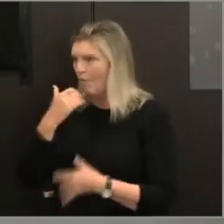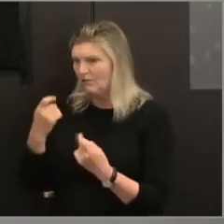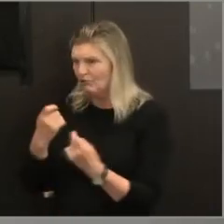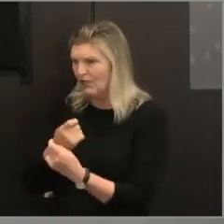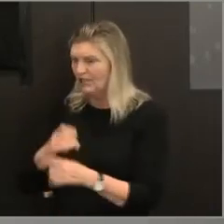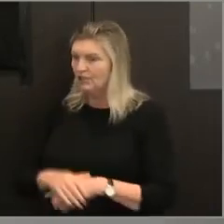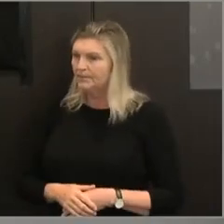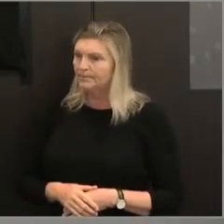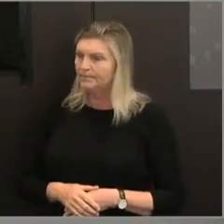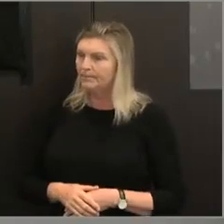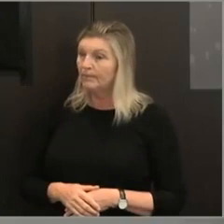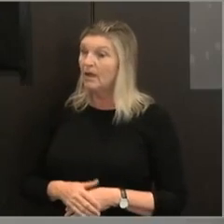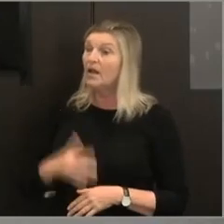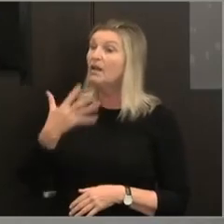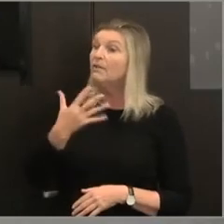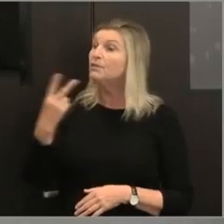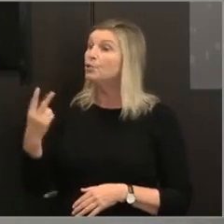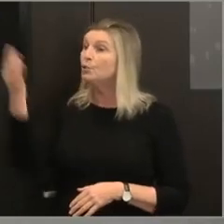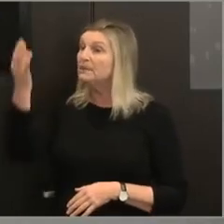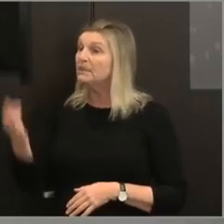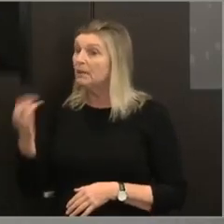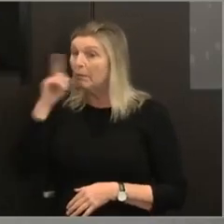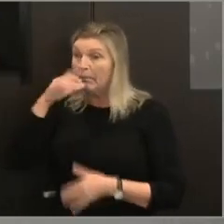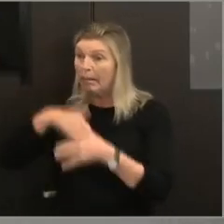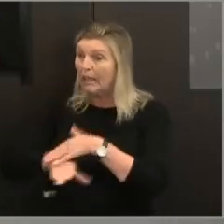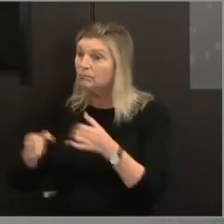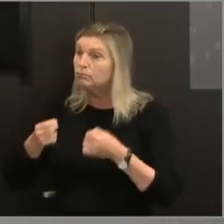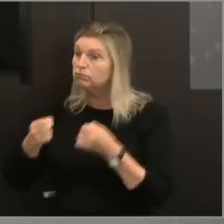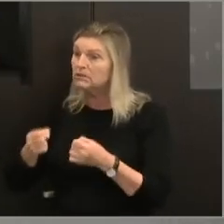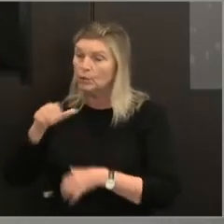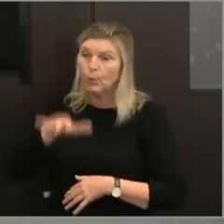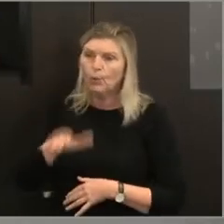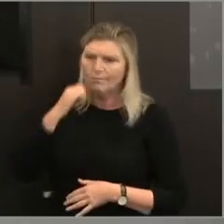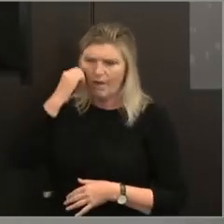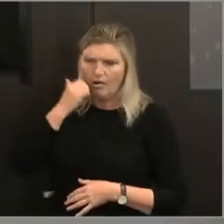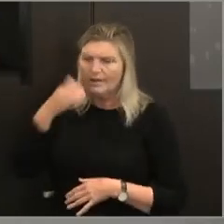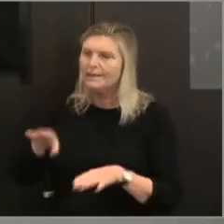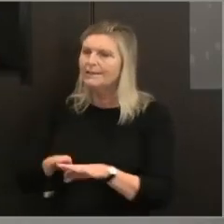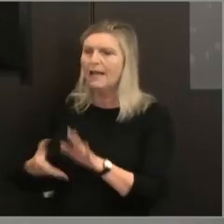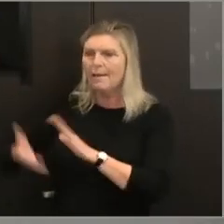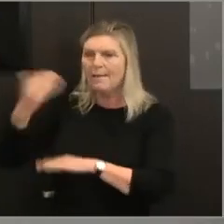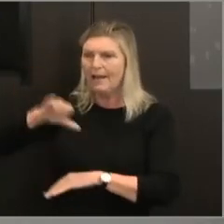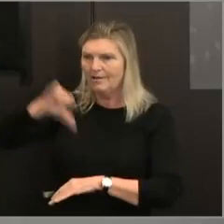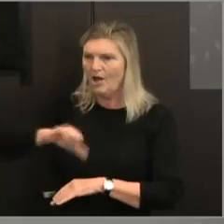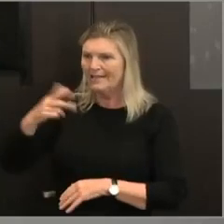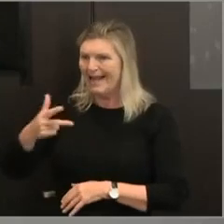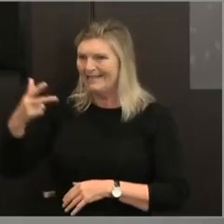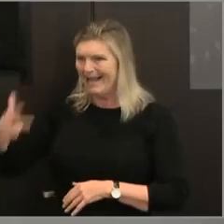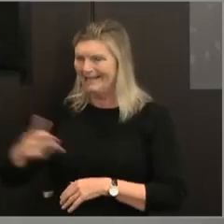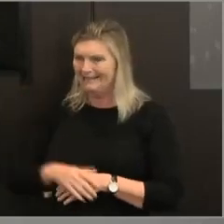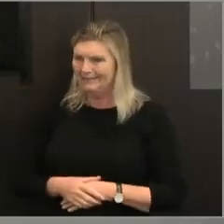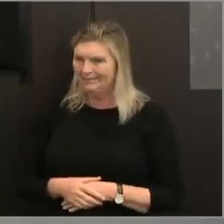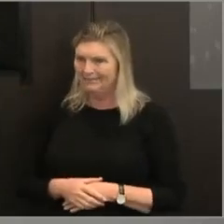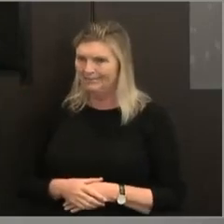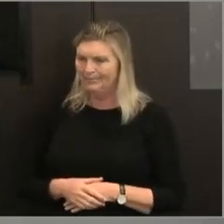up 52% of the prison population, as they did at the time of He Whai Pānga Hou in the